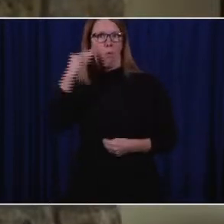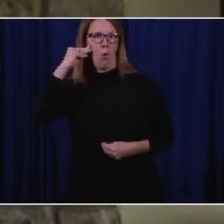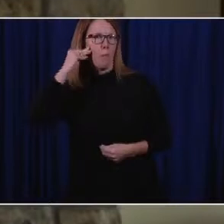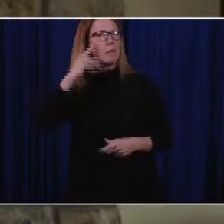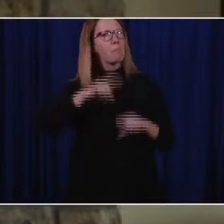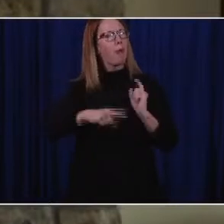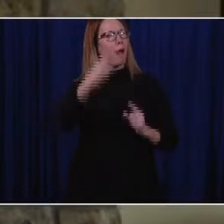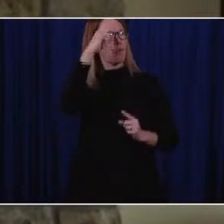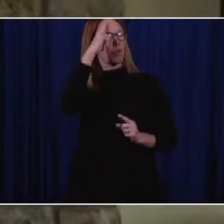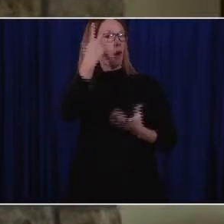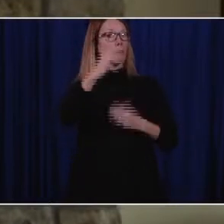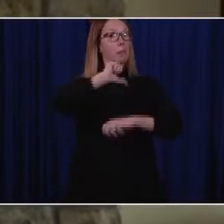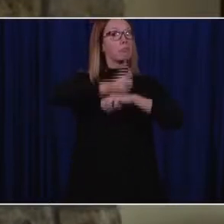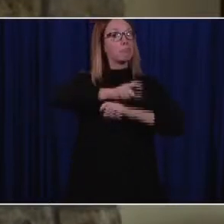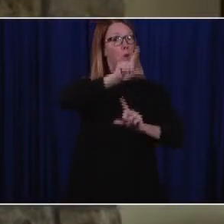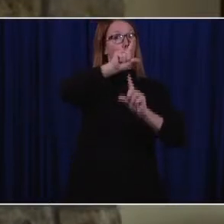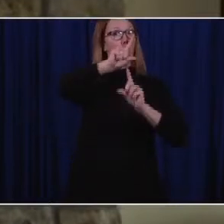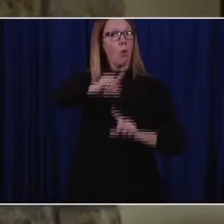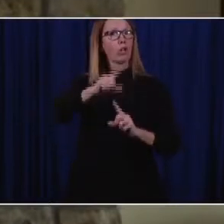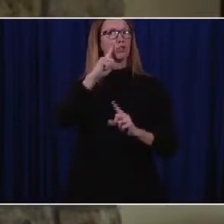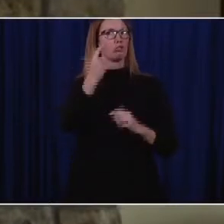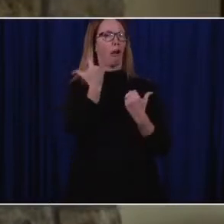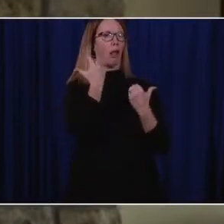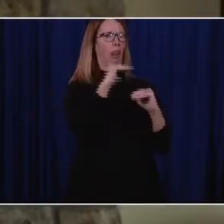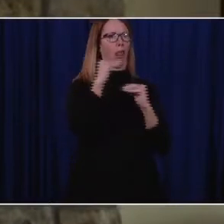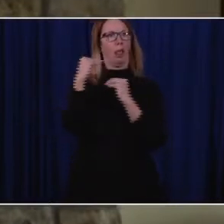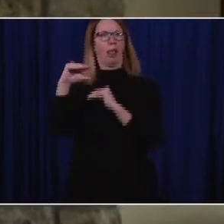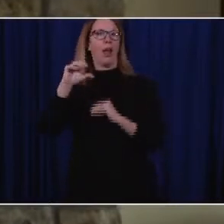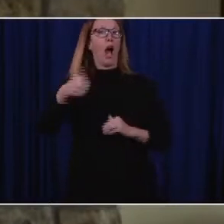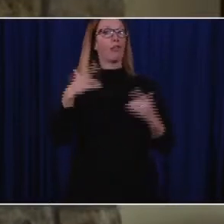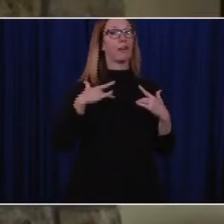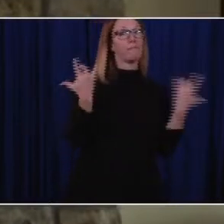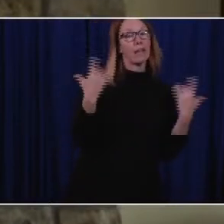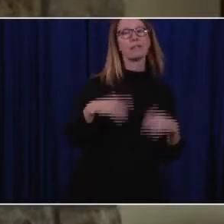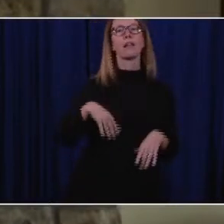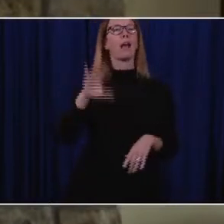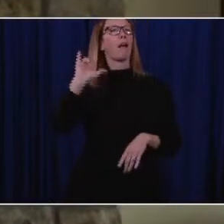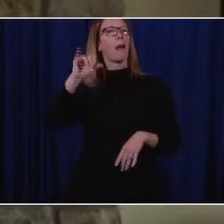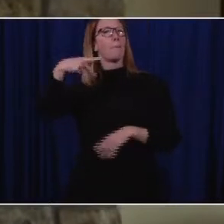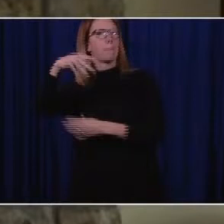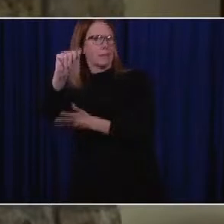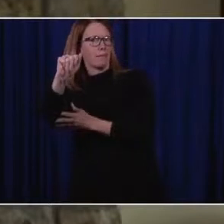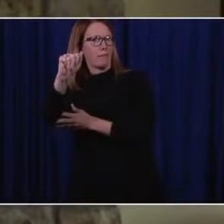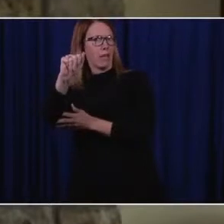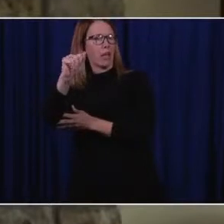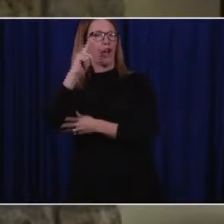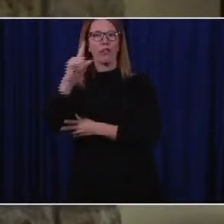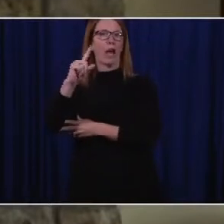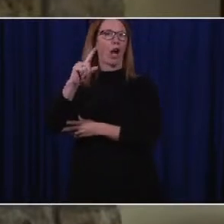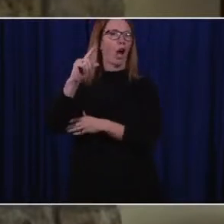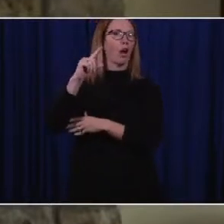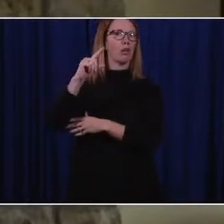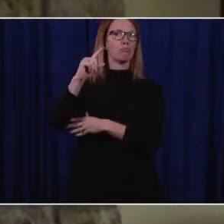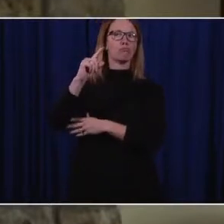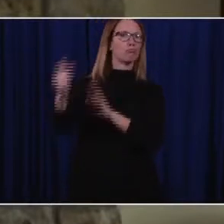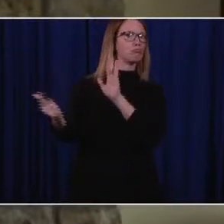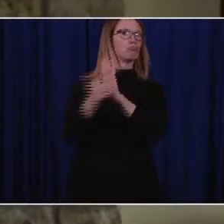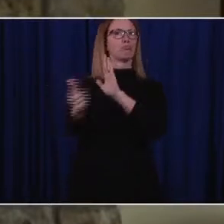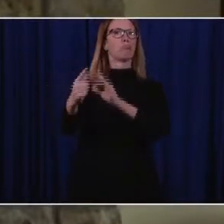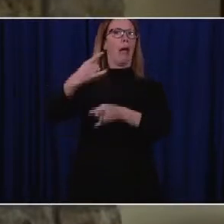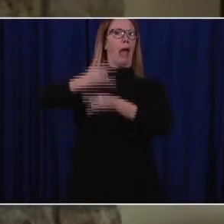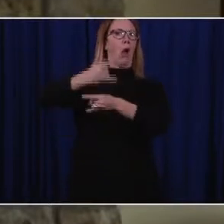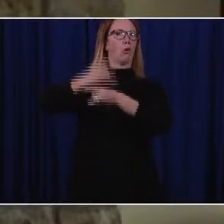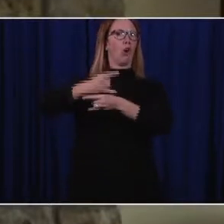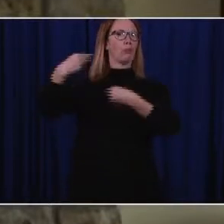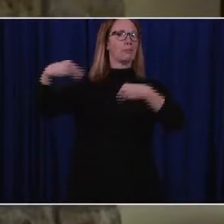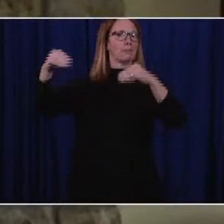any orders to try to limit those other events? For example, Pennsylvania is banning alcohol sales on Wednesday night.